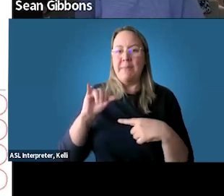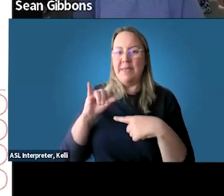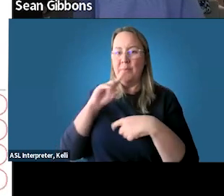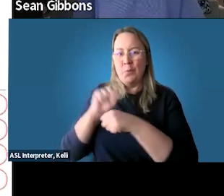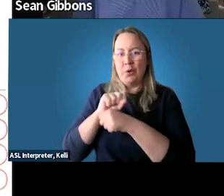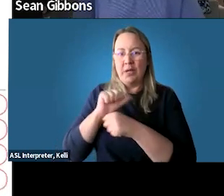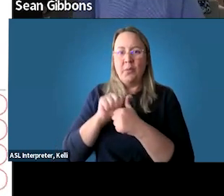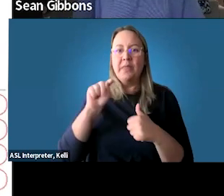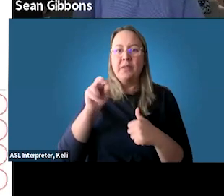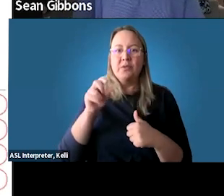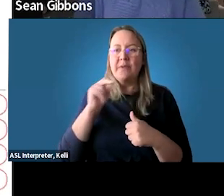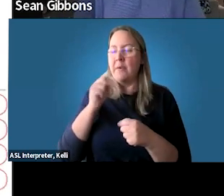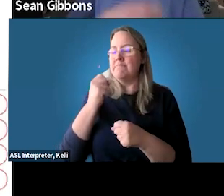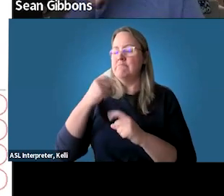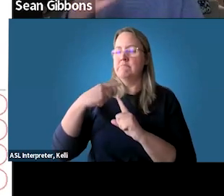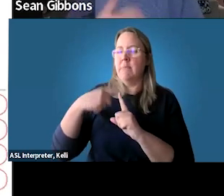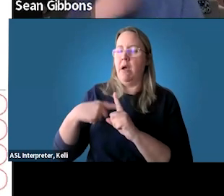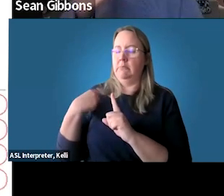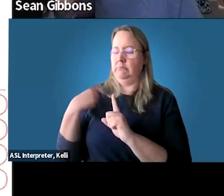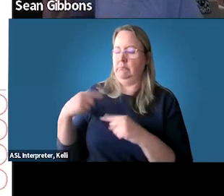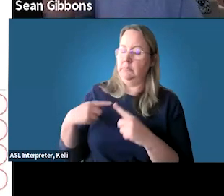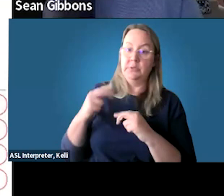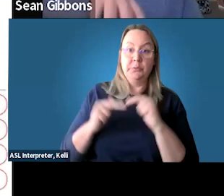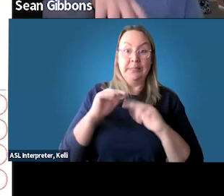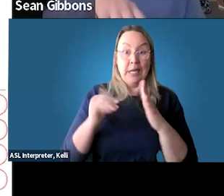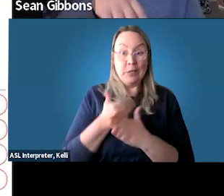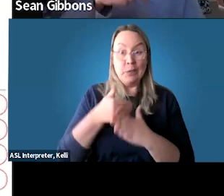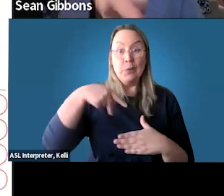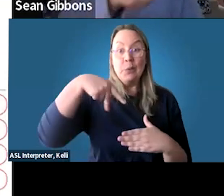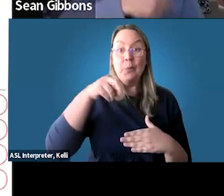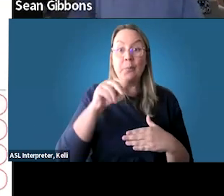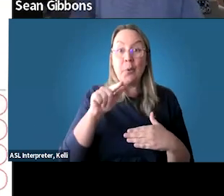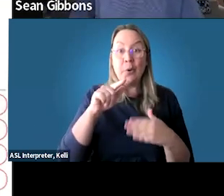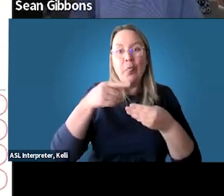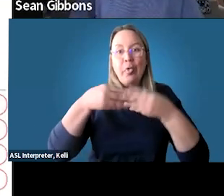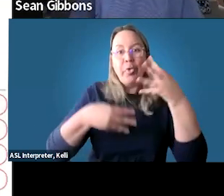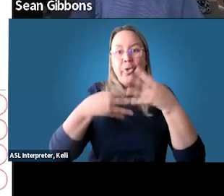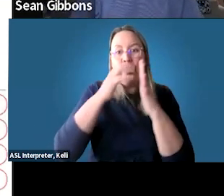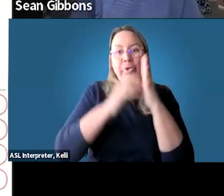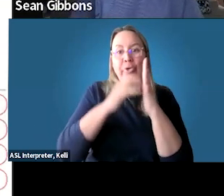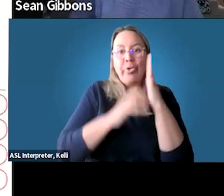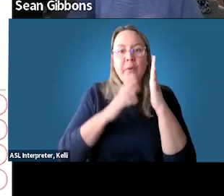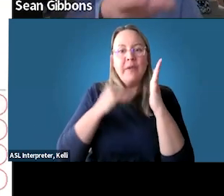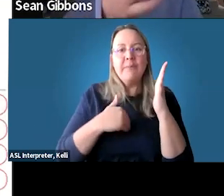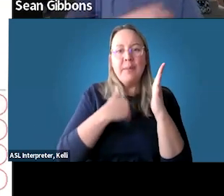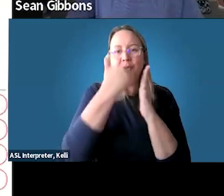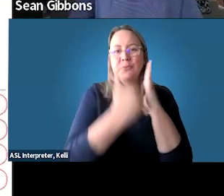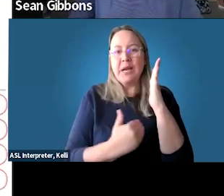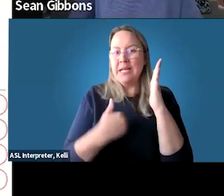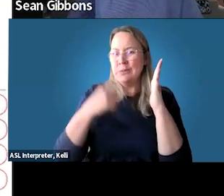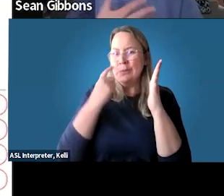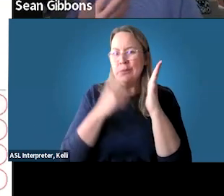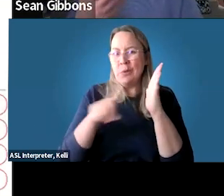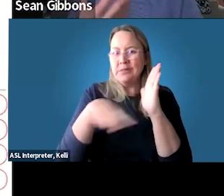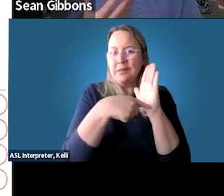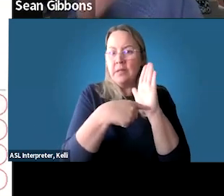with Tristan Mahabir for months now to build a brand new members portal. And inside that portal, we've got this brand new members directory. And as you can see from the